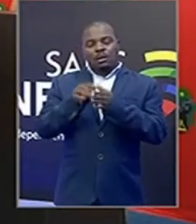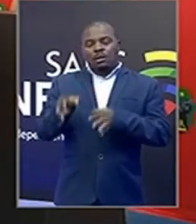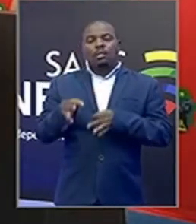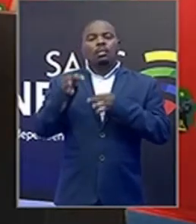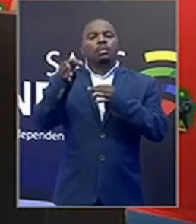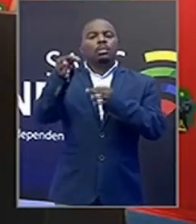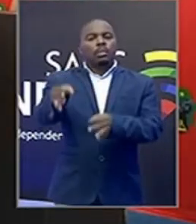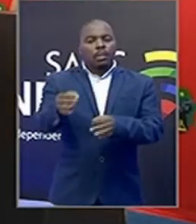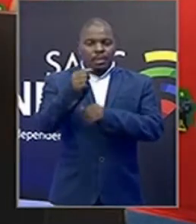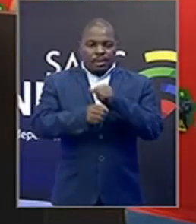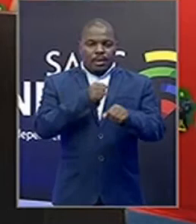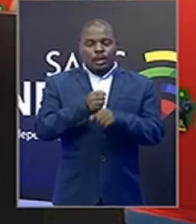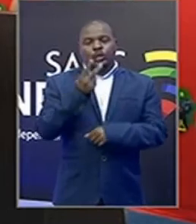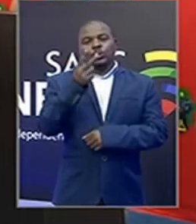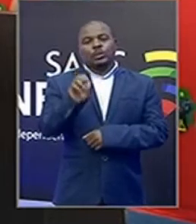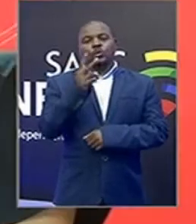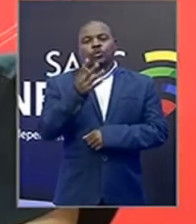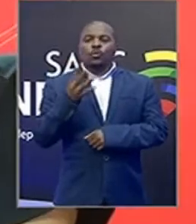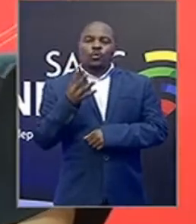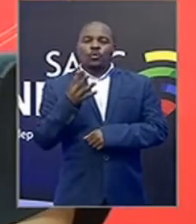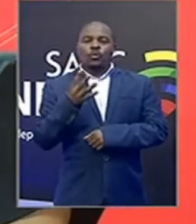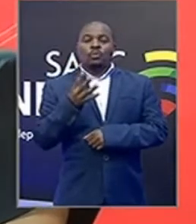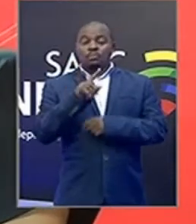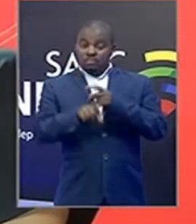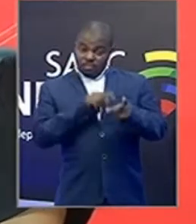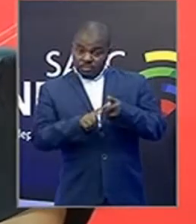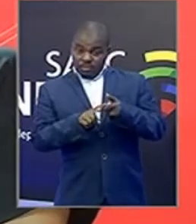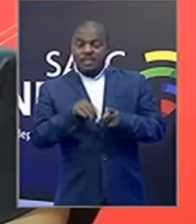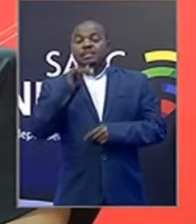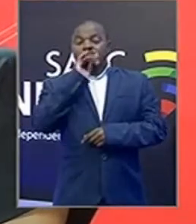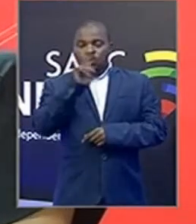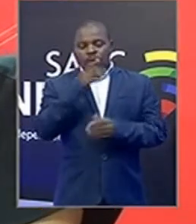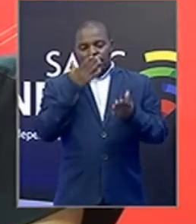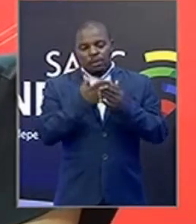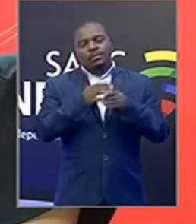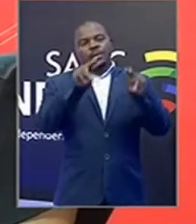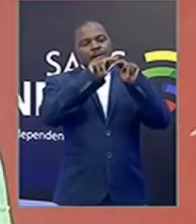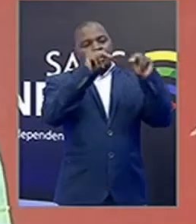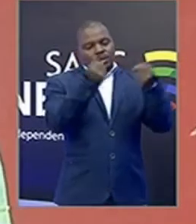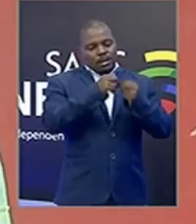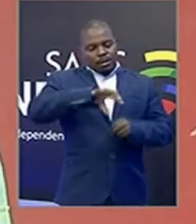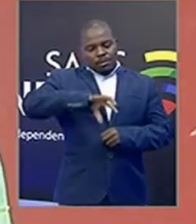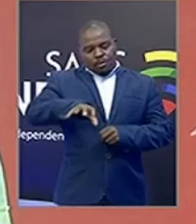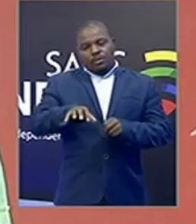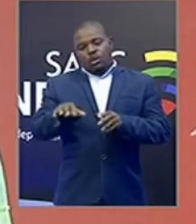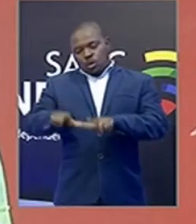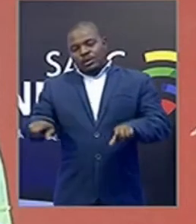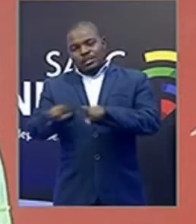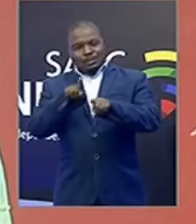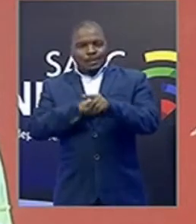wa 2024 se se ka feleletša se dira gore go be le dikgetho tše tee mo nageng. We must